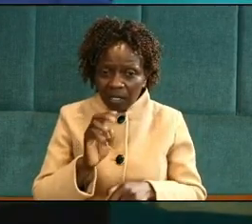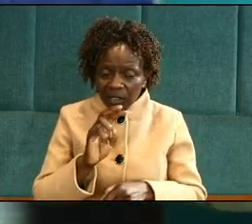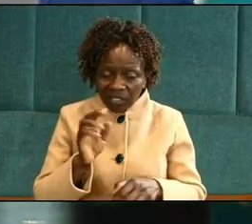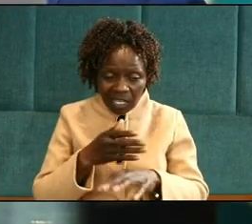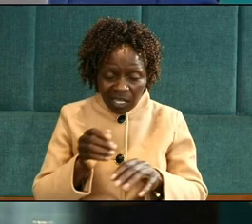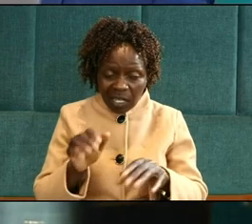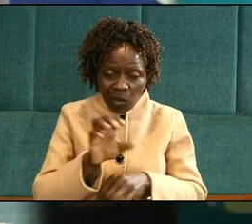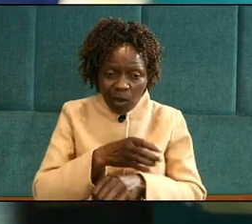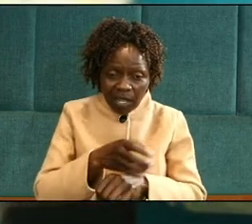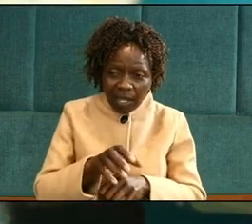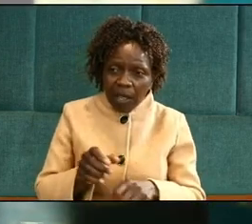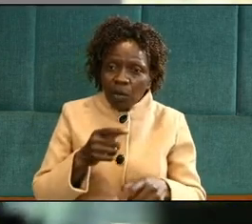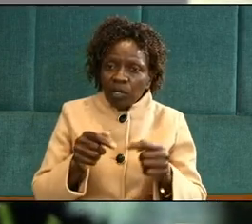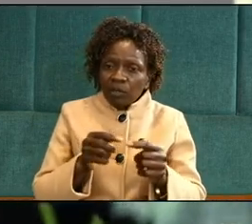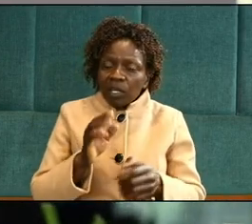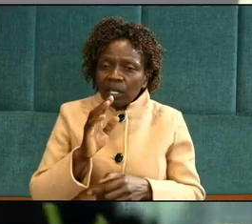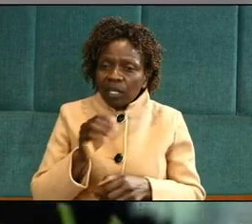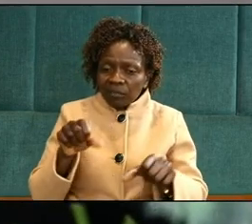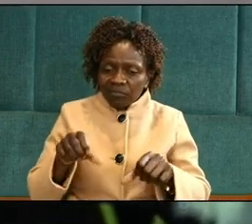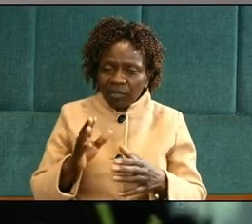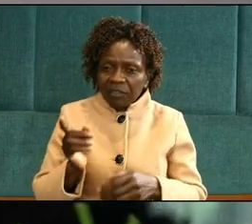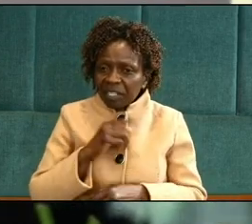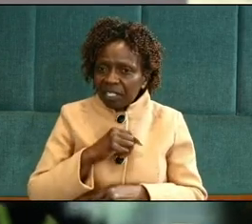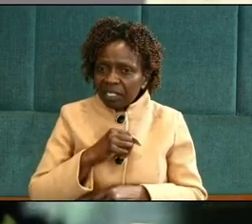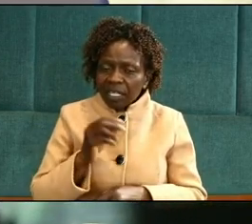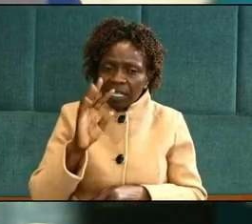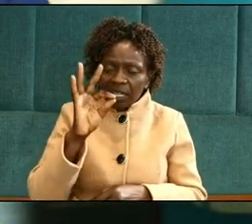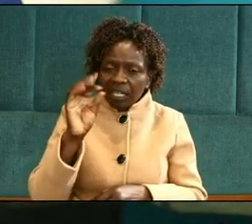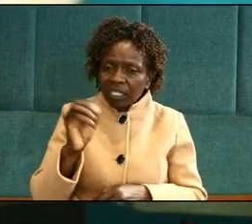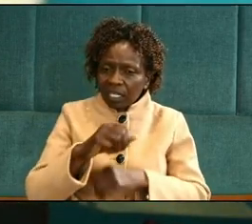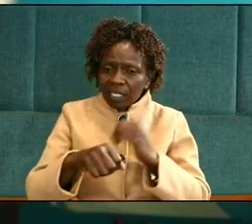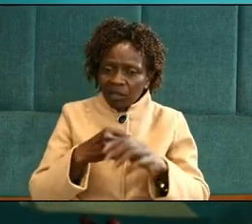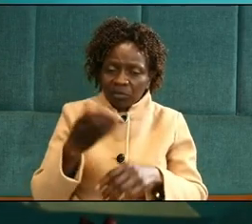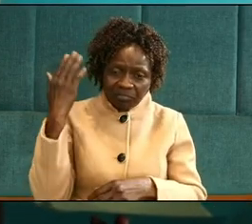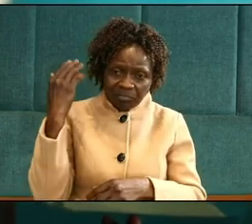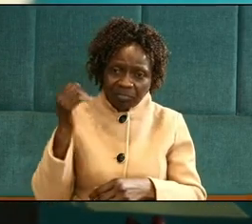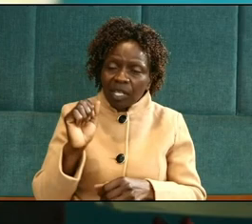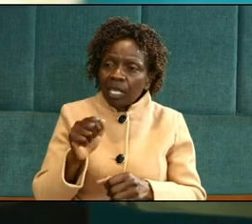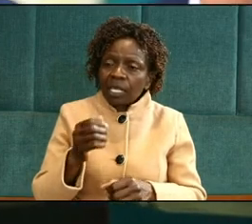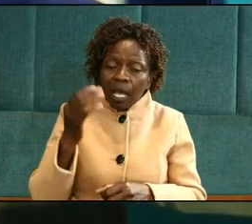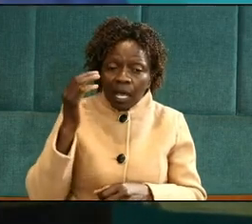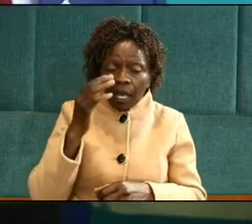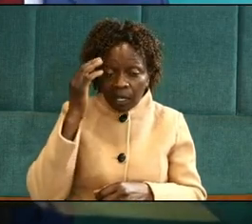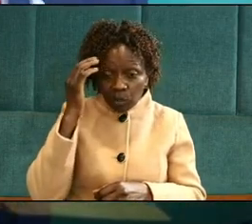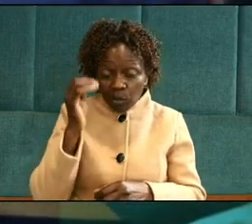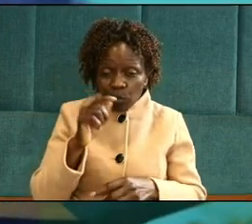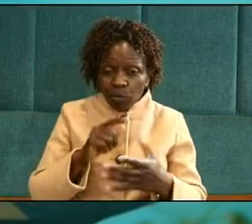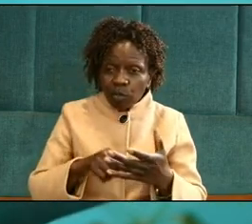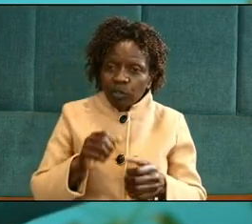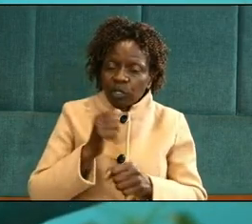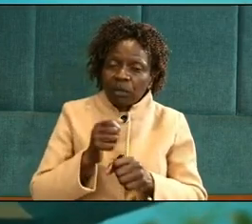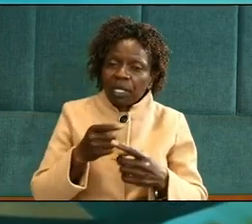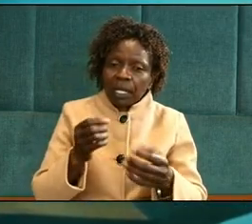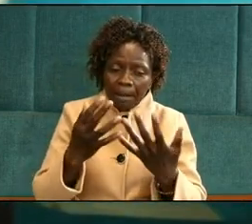in the choir. When you are an adulterer, 30 years ago, remember who you were. Yes, I was what I was, but the blood of Christ